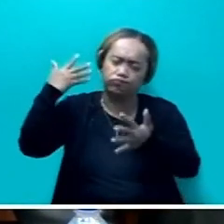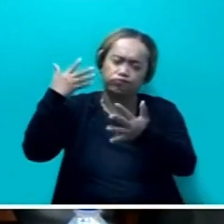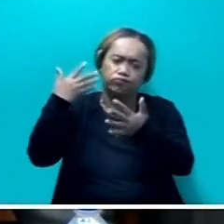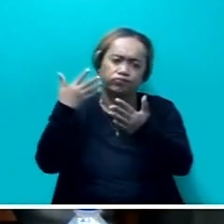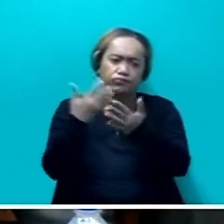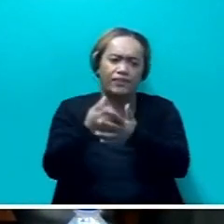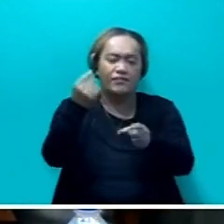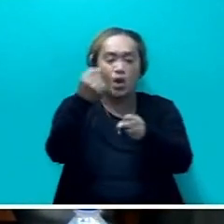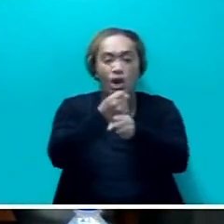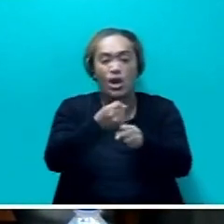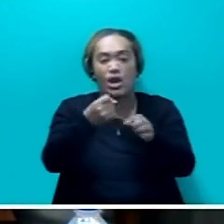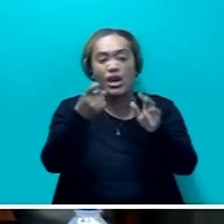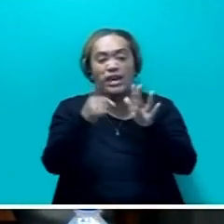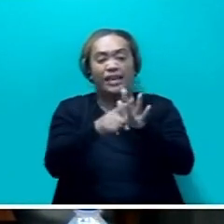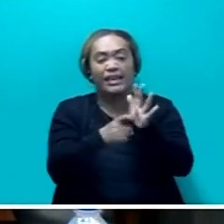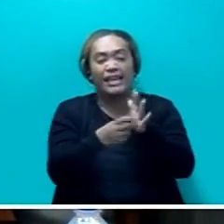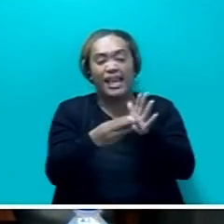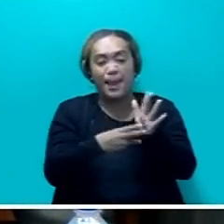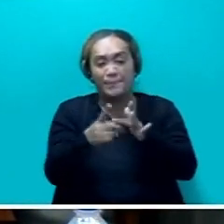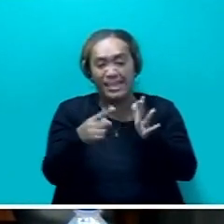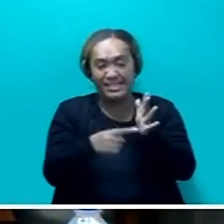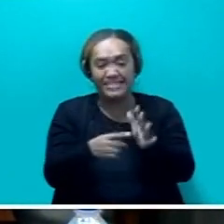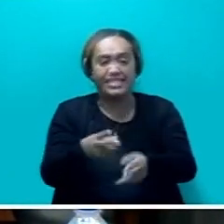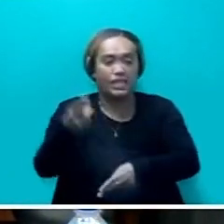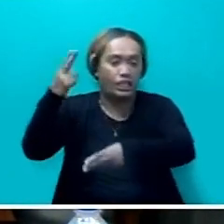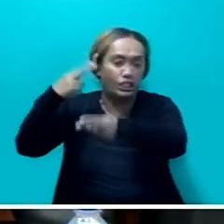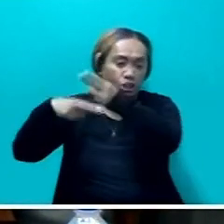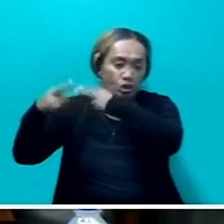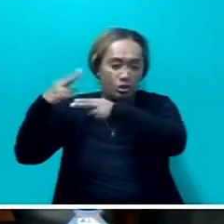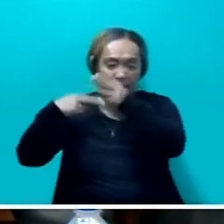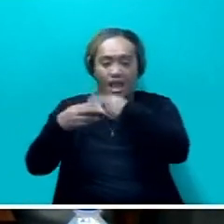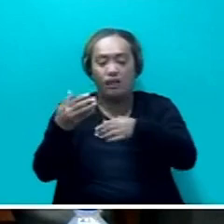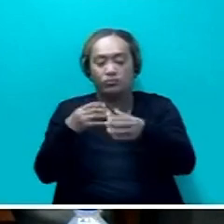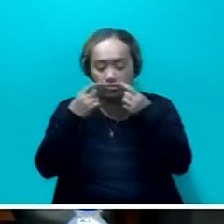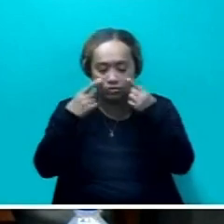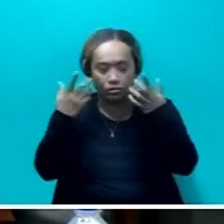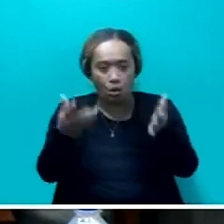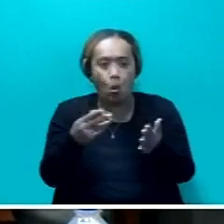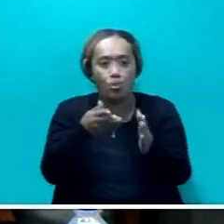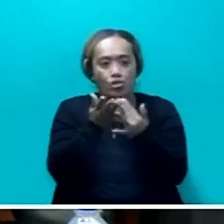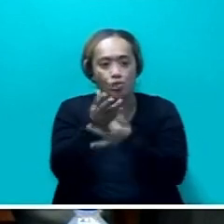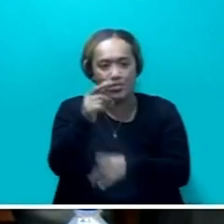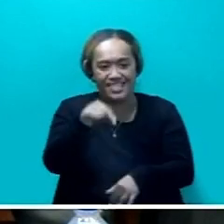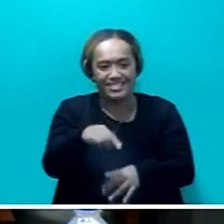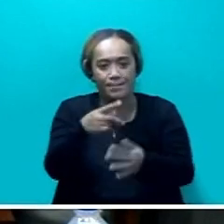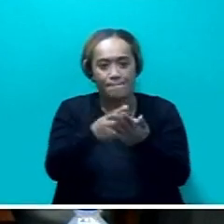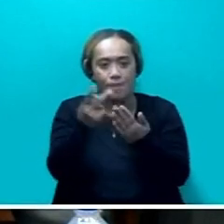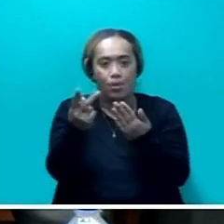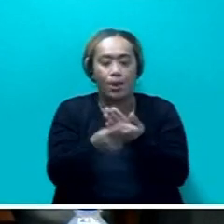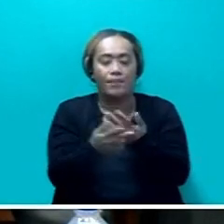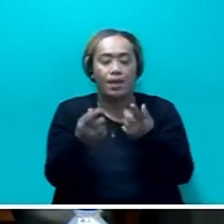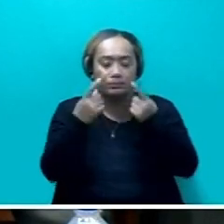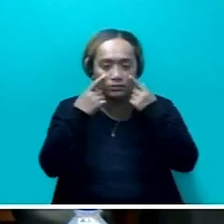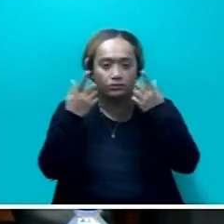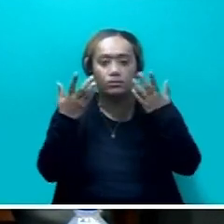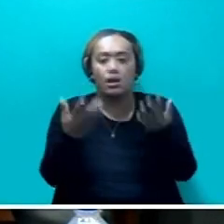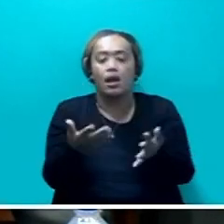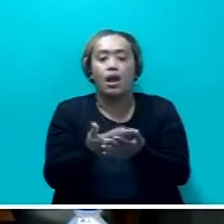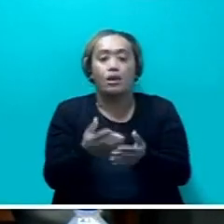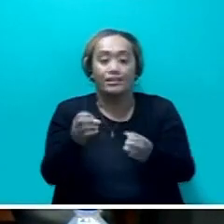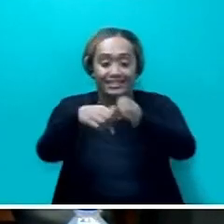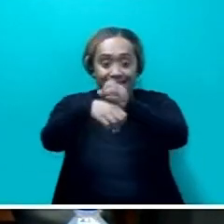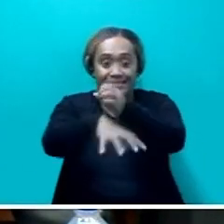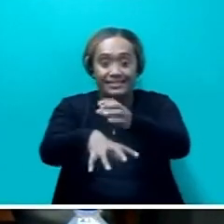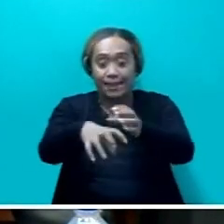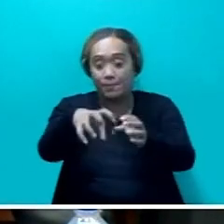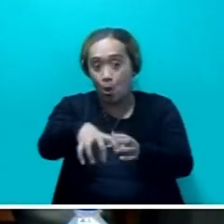Girmit history and showcase this through the program. Mr. Speaker, the subcommittee is currently planning